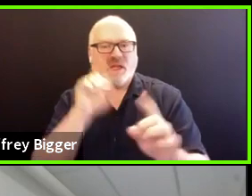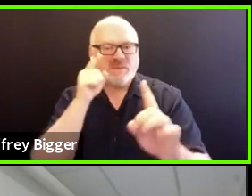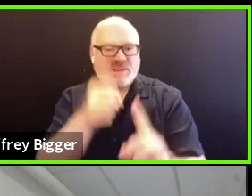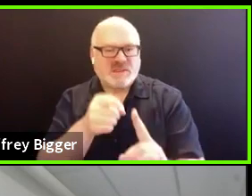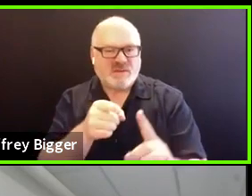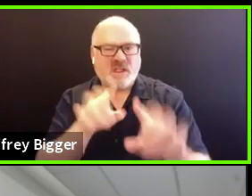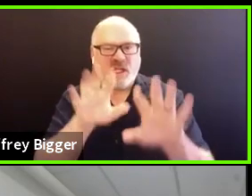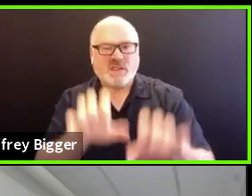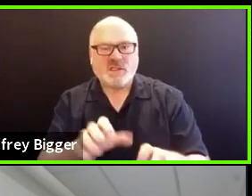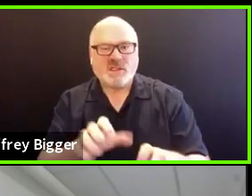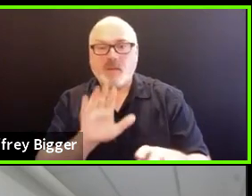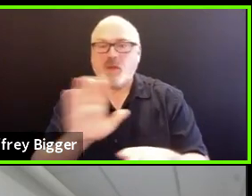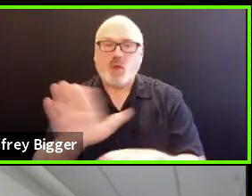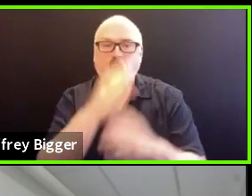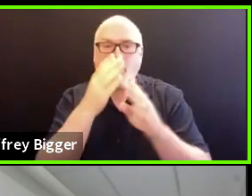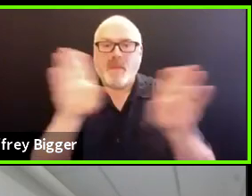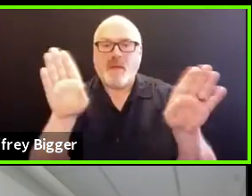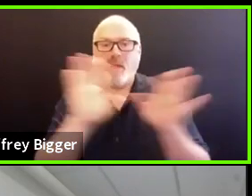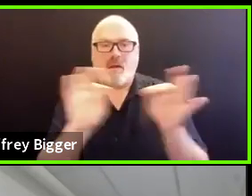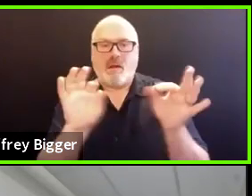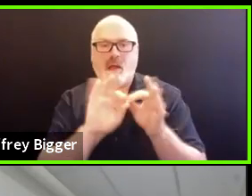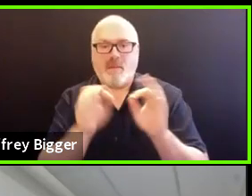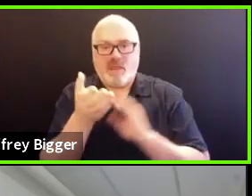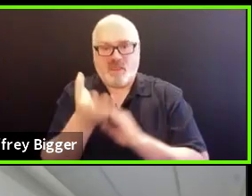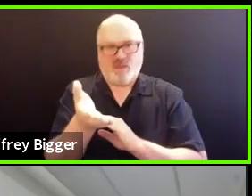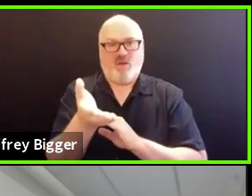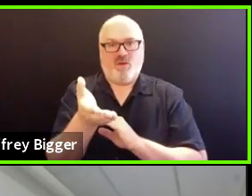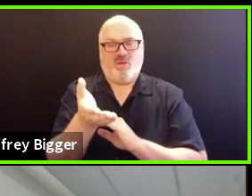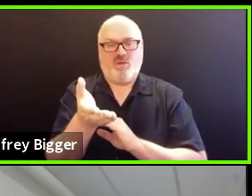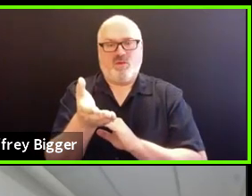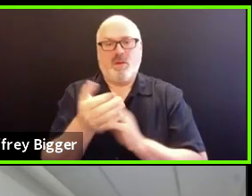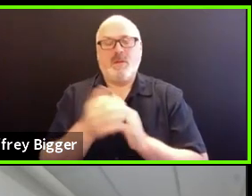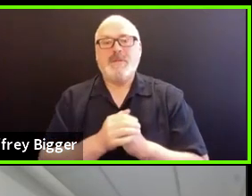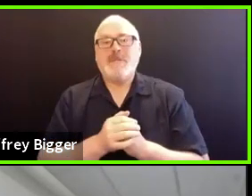in whatever your public comment is, then the